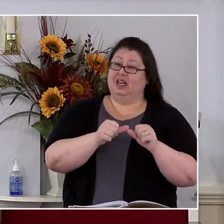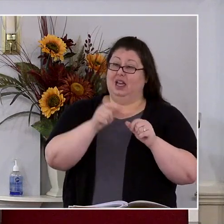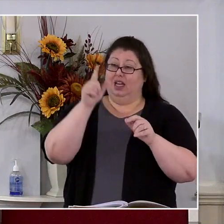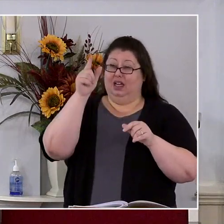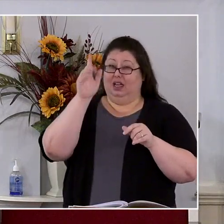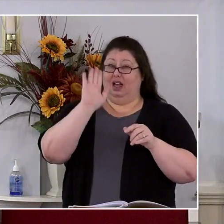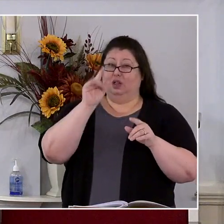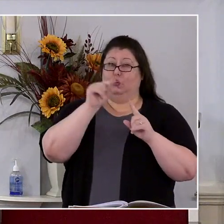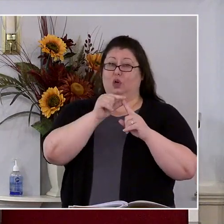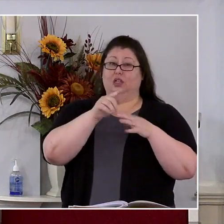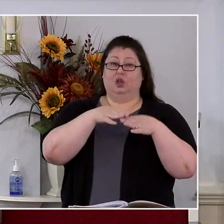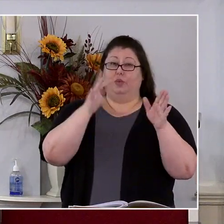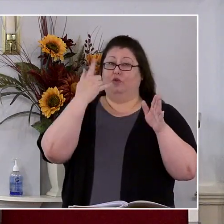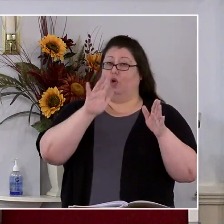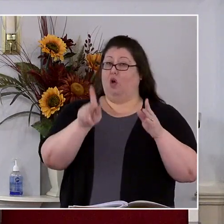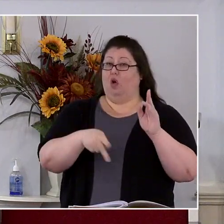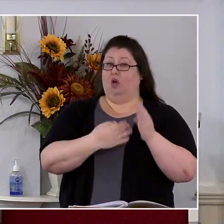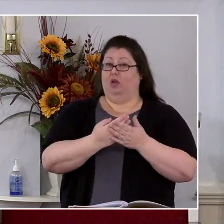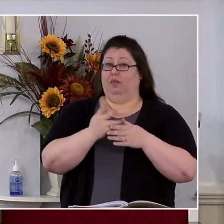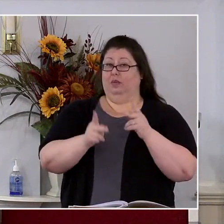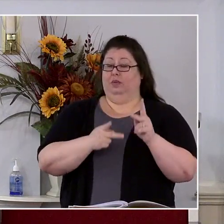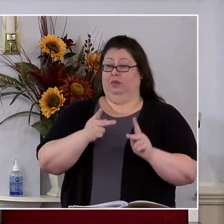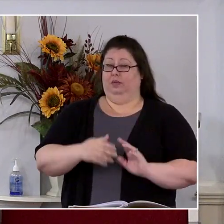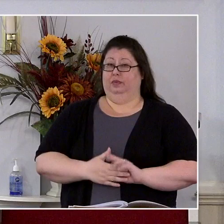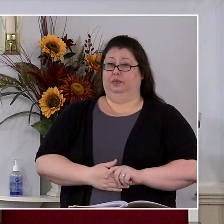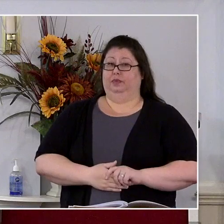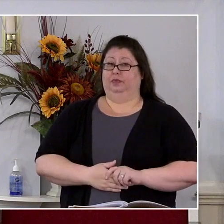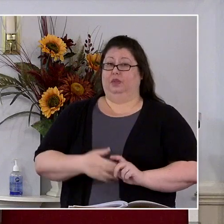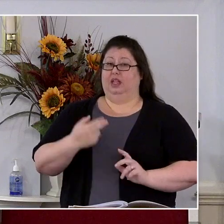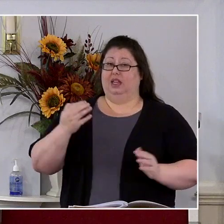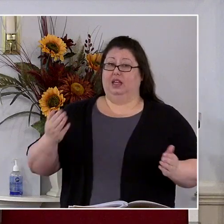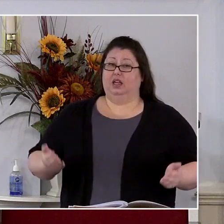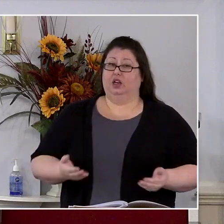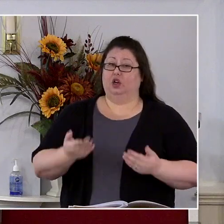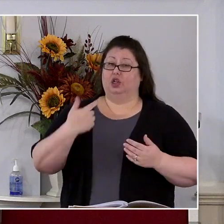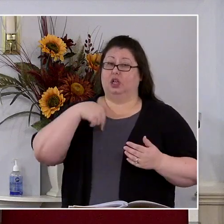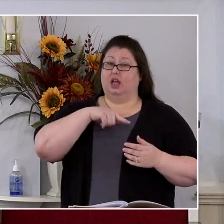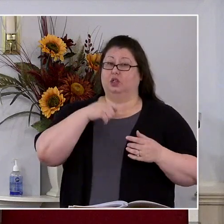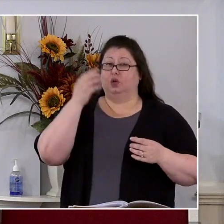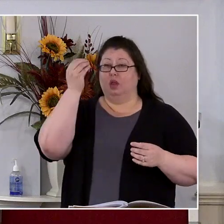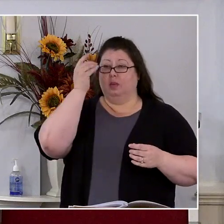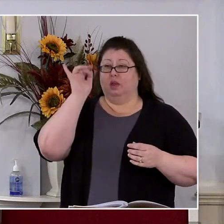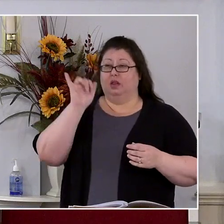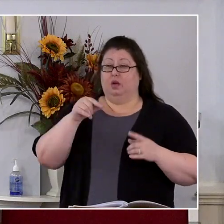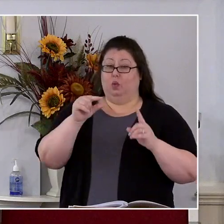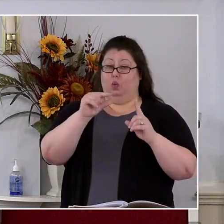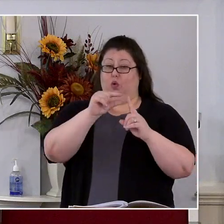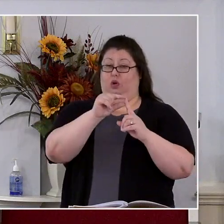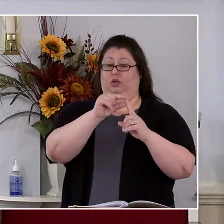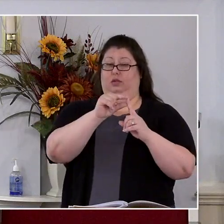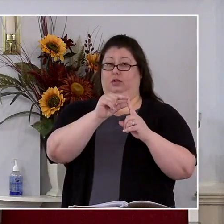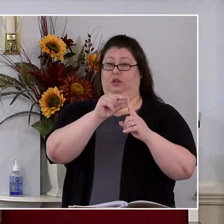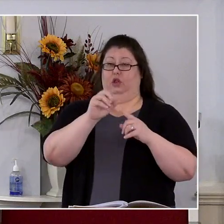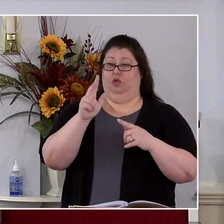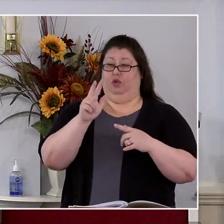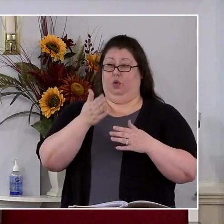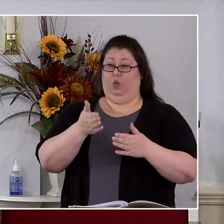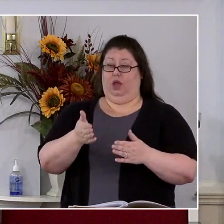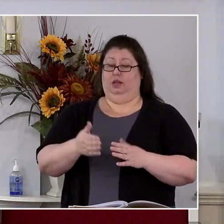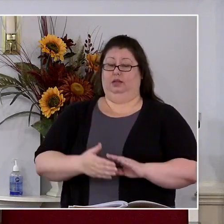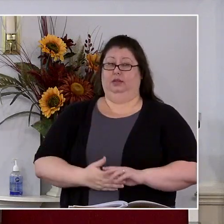to all of God's people. And he encouraged us to think of that word in three